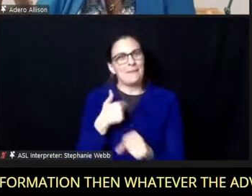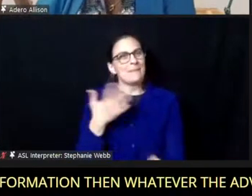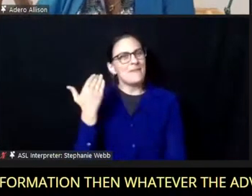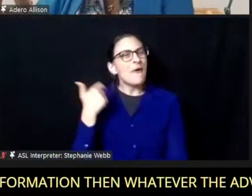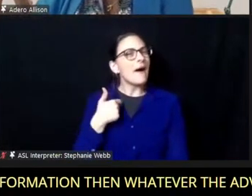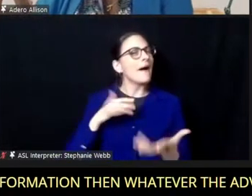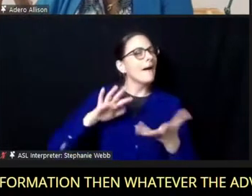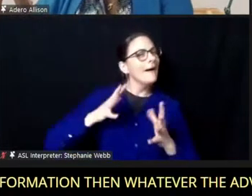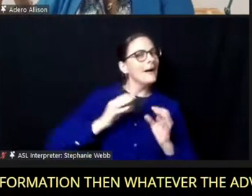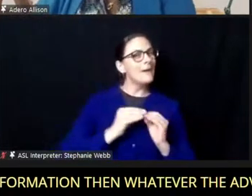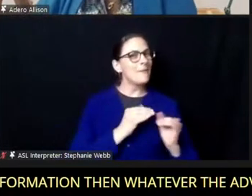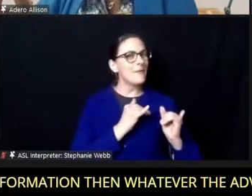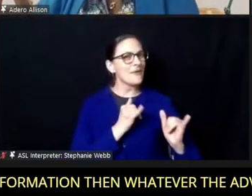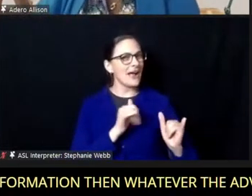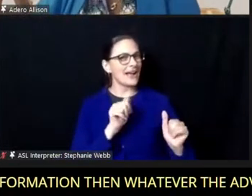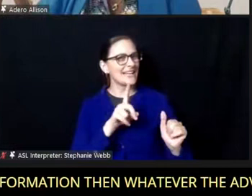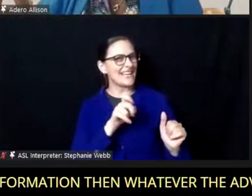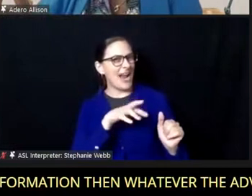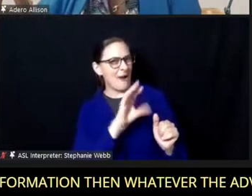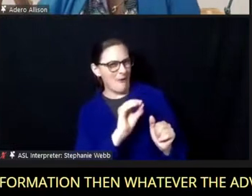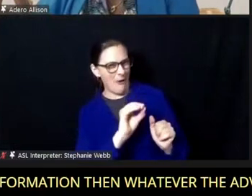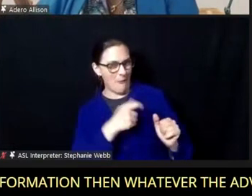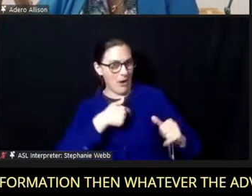know what those numbers mean more